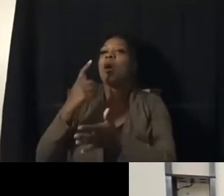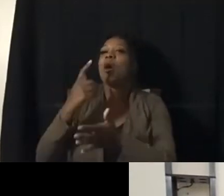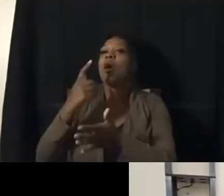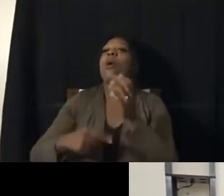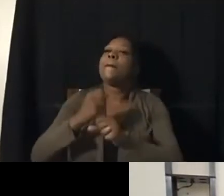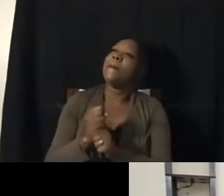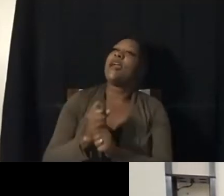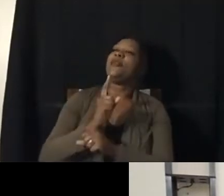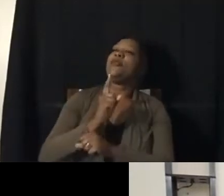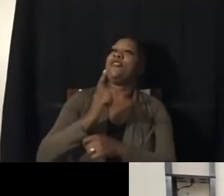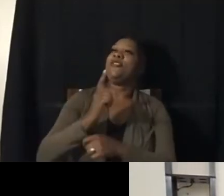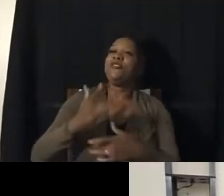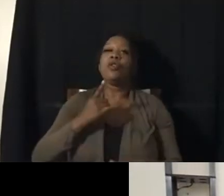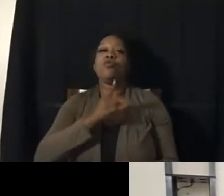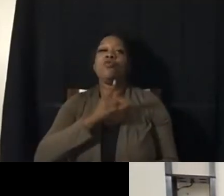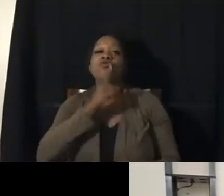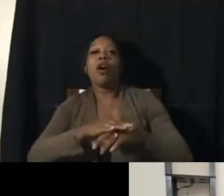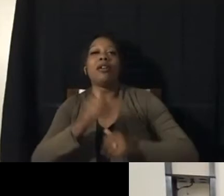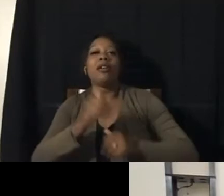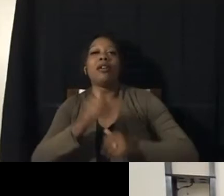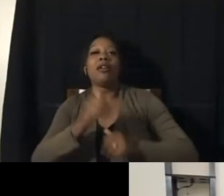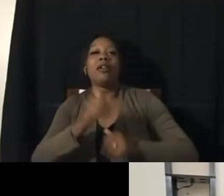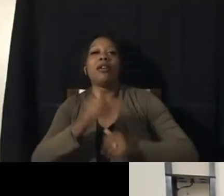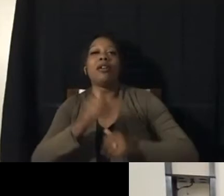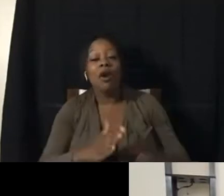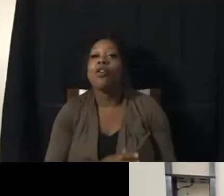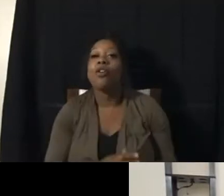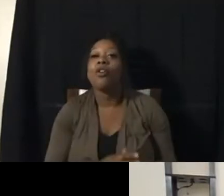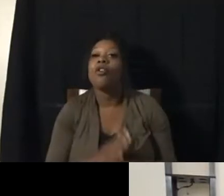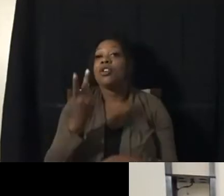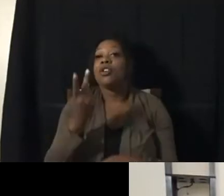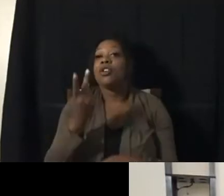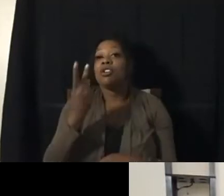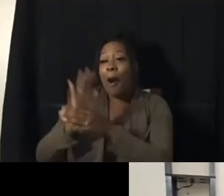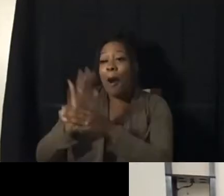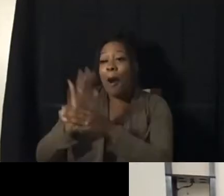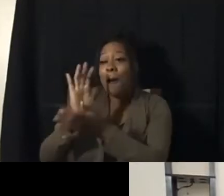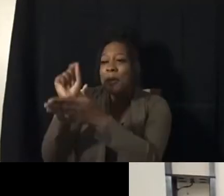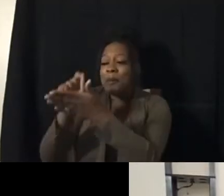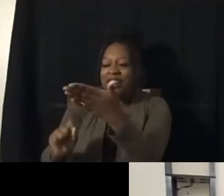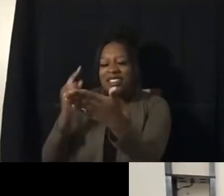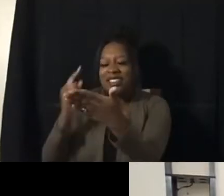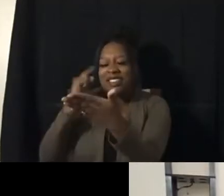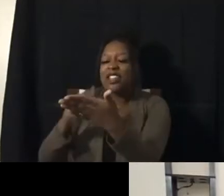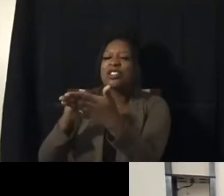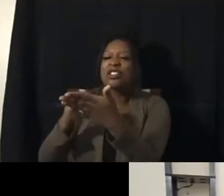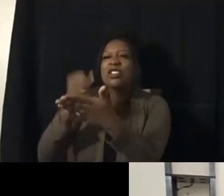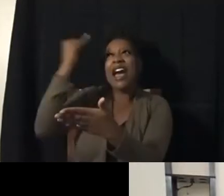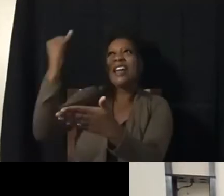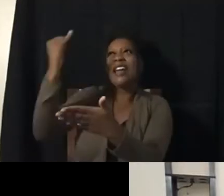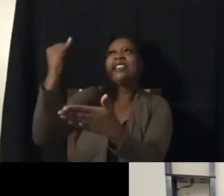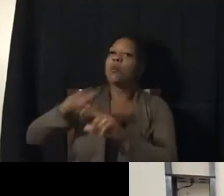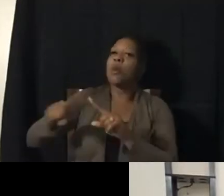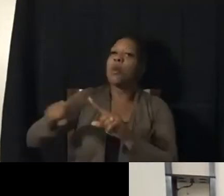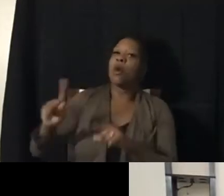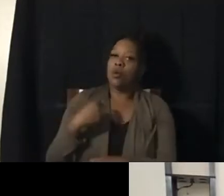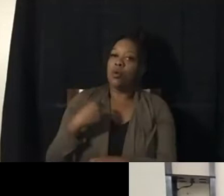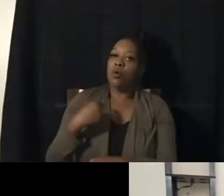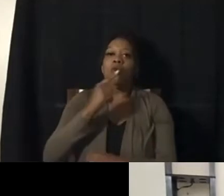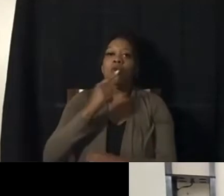like on paper it could seem like a trope, but because the intention behind it is genuine and we're exploring real